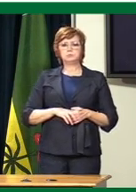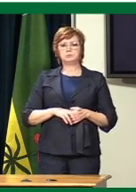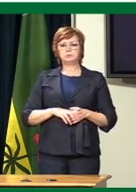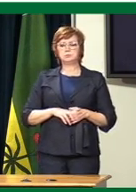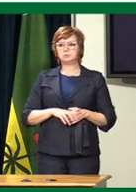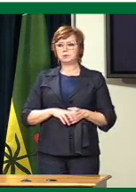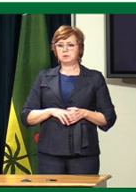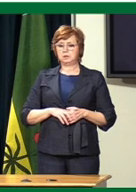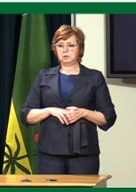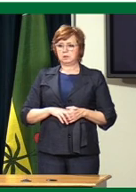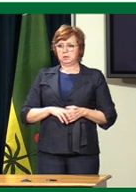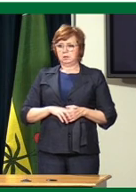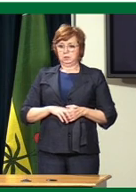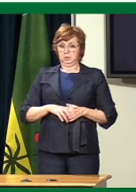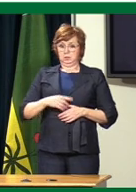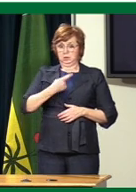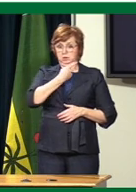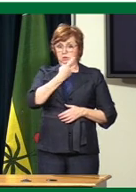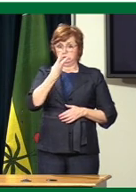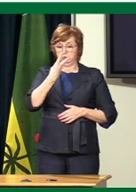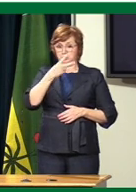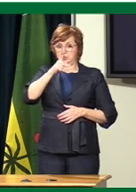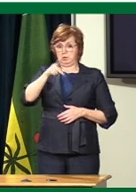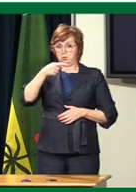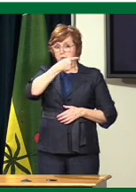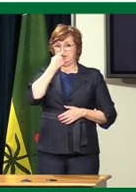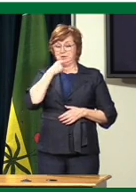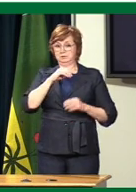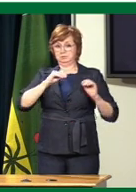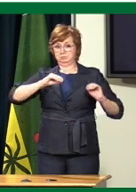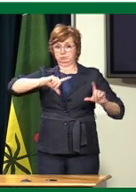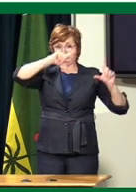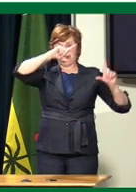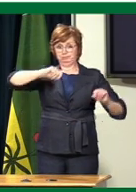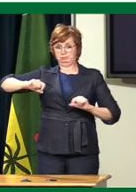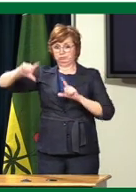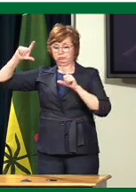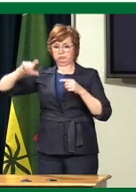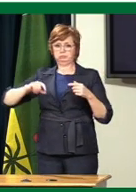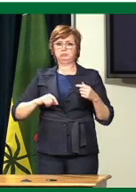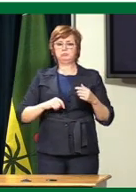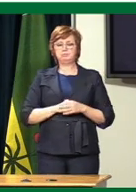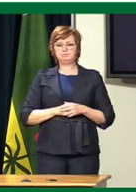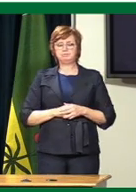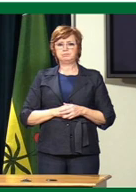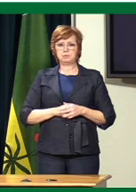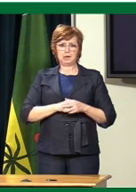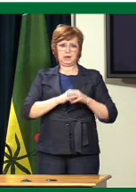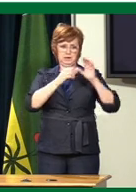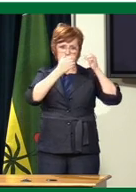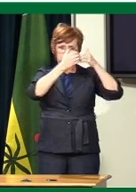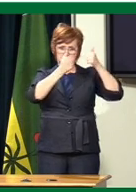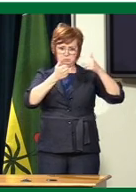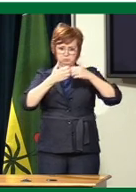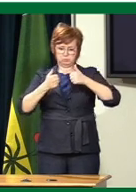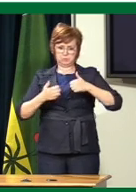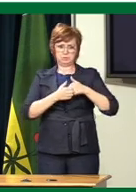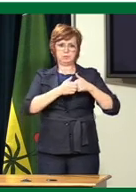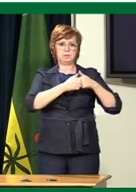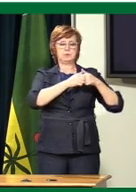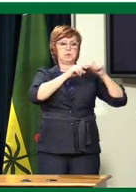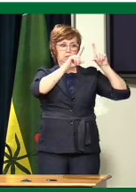of the slides today, both the contact tracing and the testing slide, sort of broke it up into those multiple components of when a